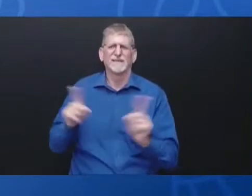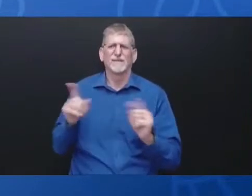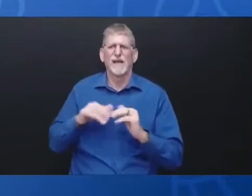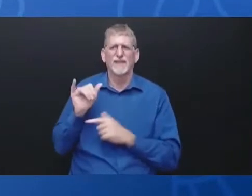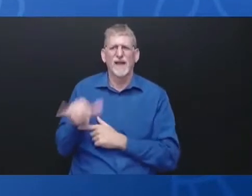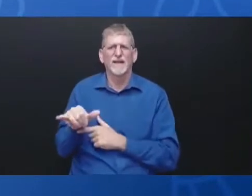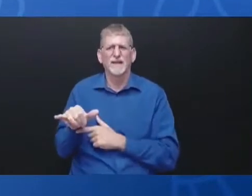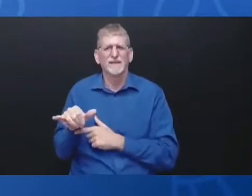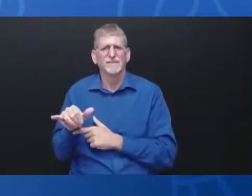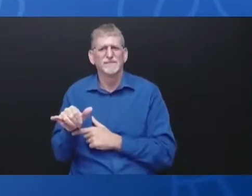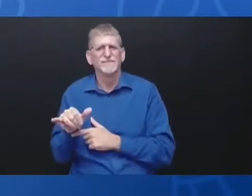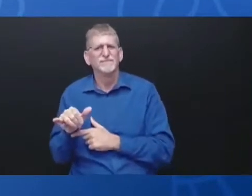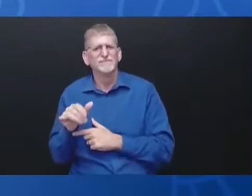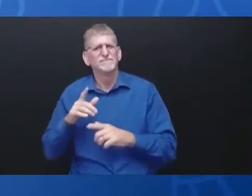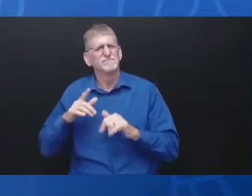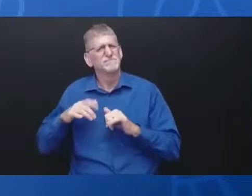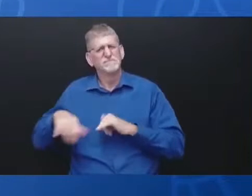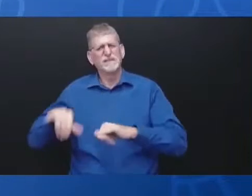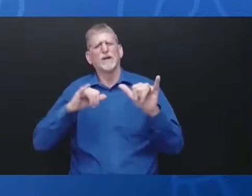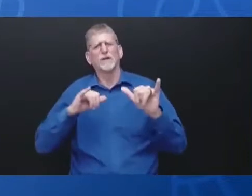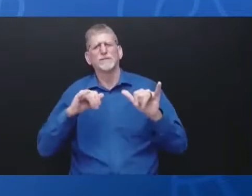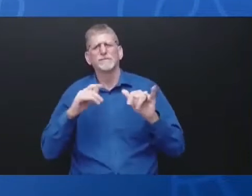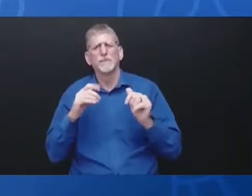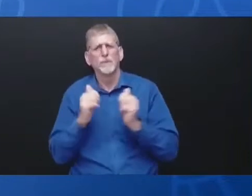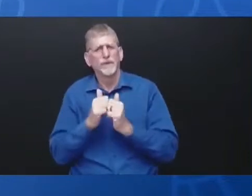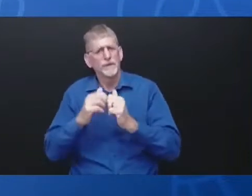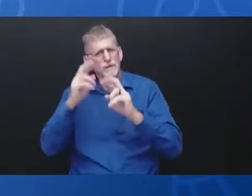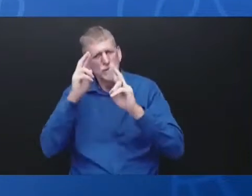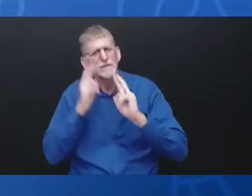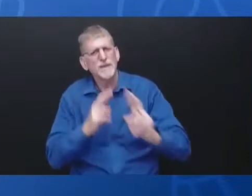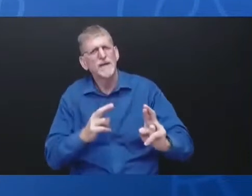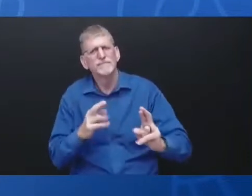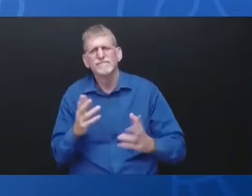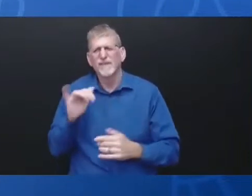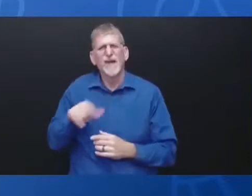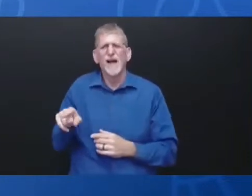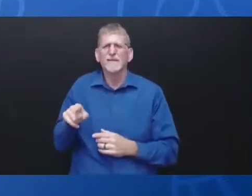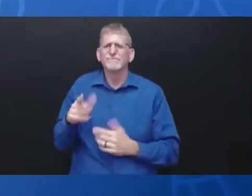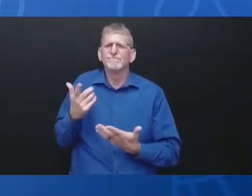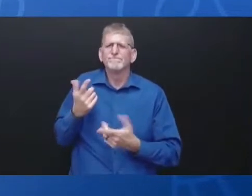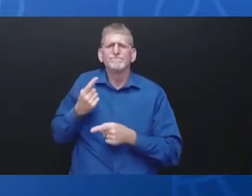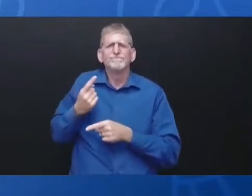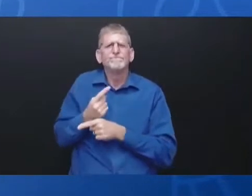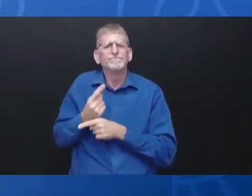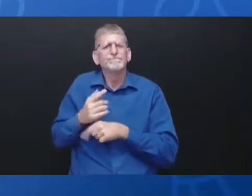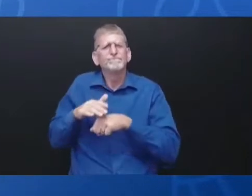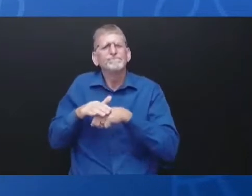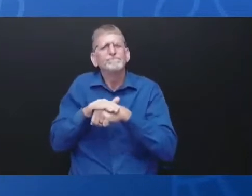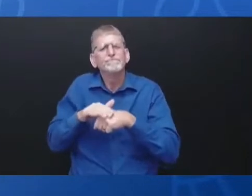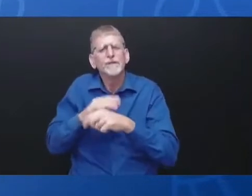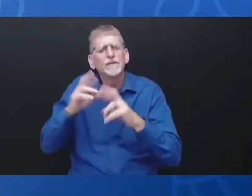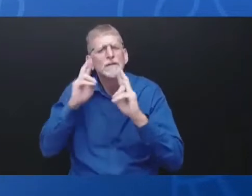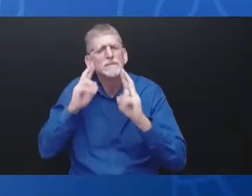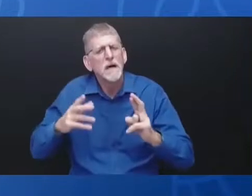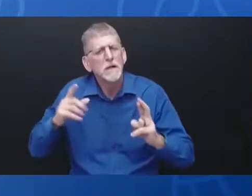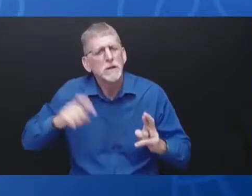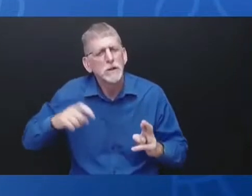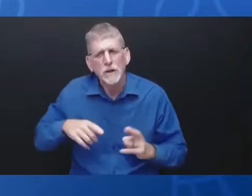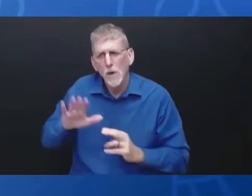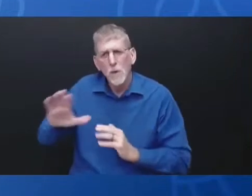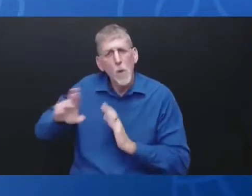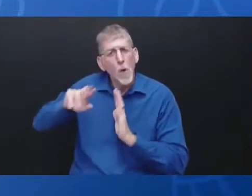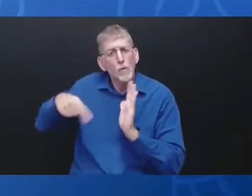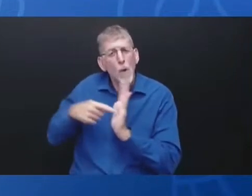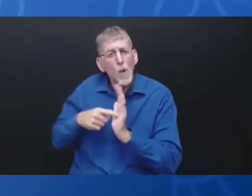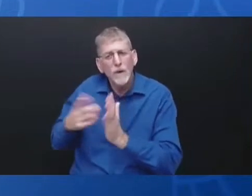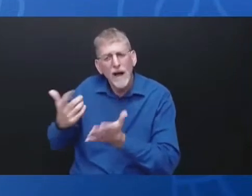respect, basic, low-level respect, if you're in a position that is going to help facilitate any kind of diplomatic relationship with